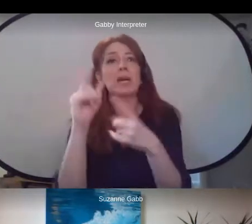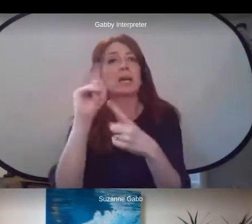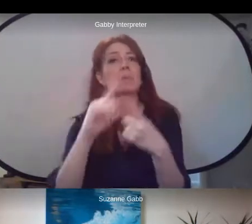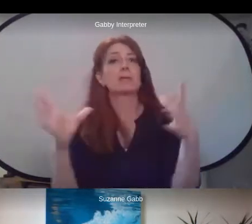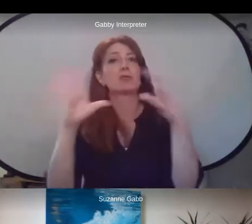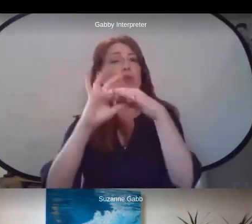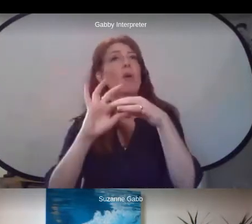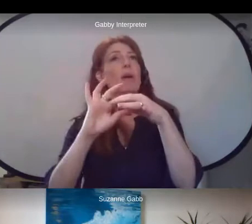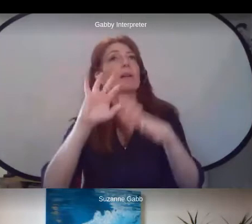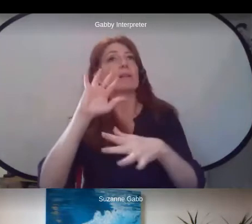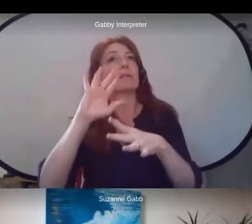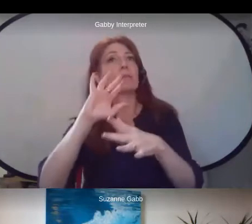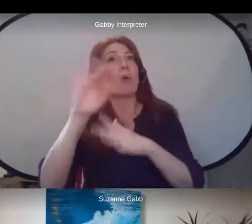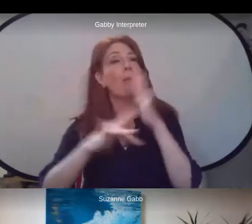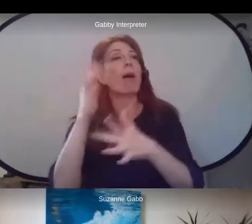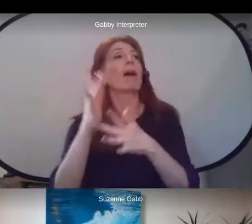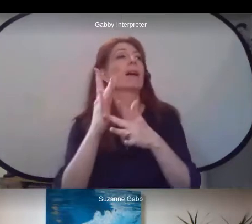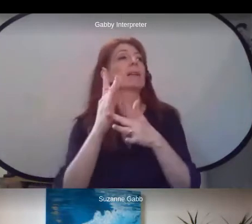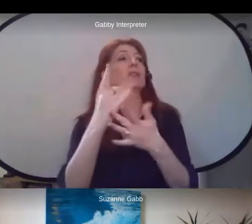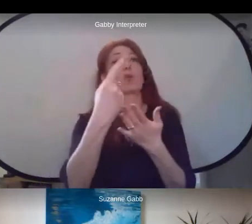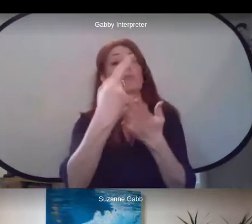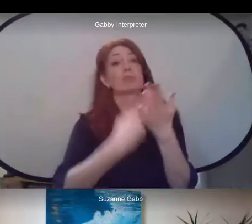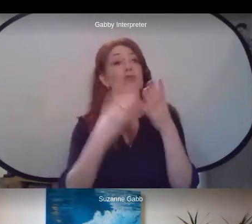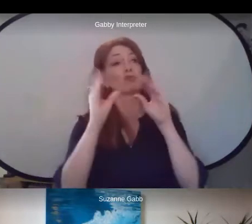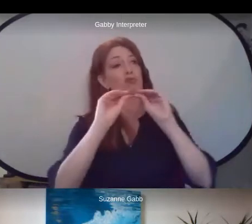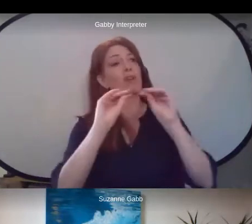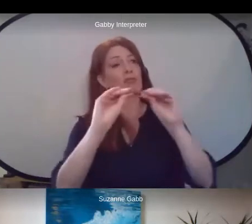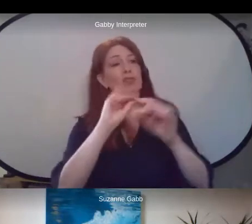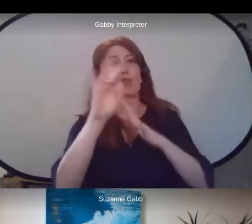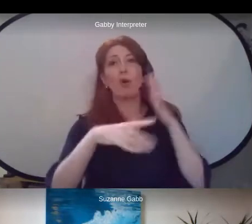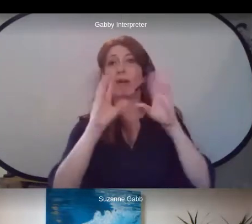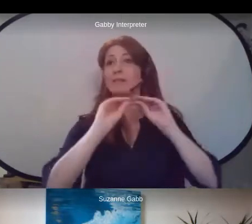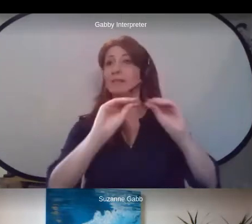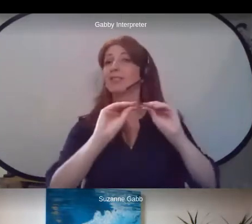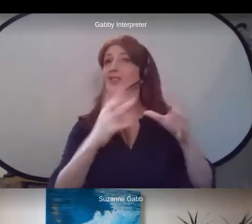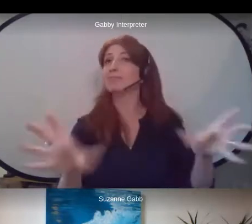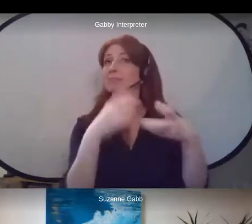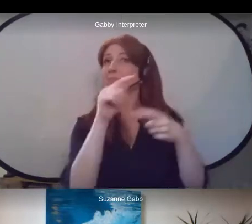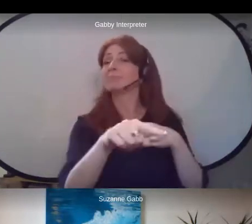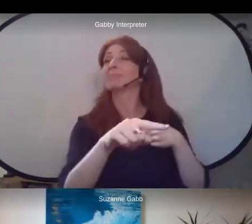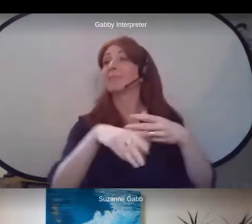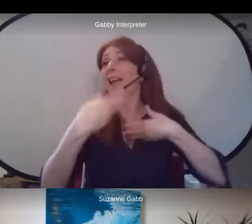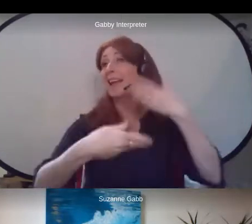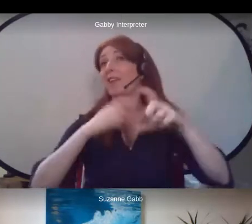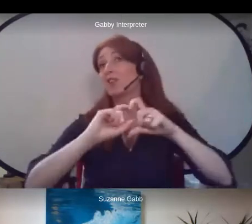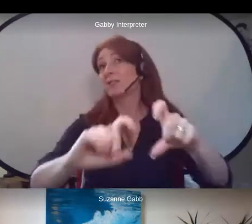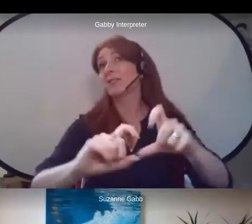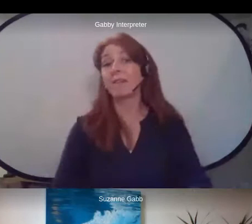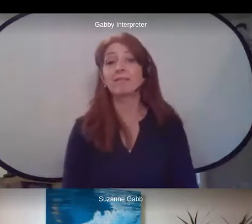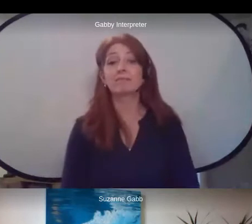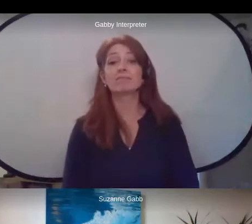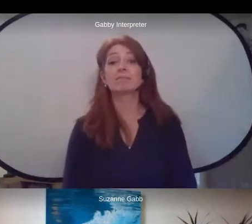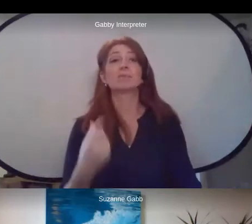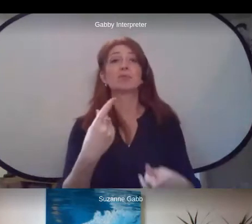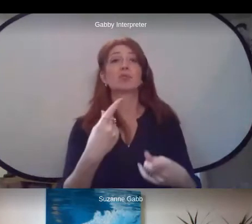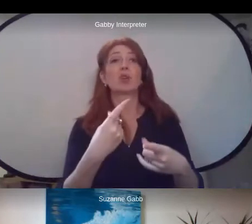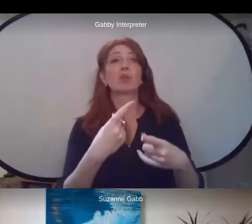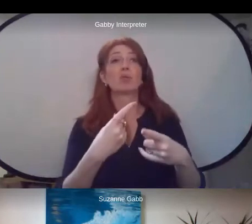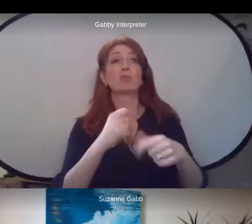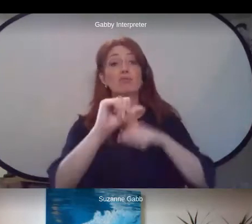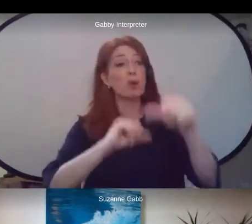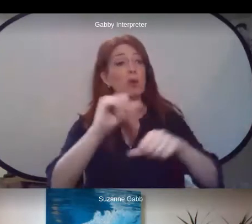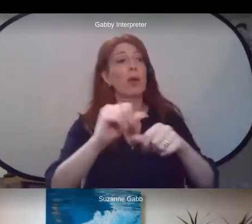having our instructors to do online sessions. So, and they're still carrying on now. So a whole program of weekly sessions that people